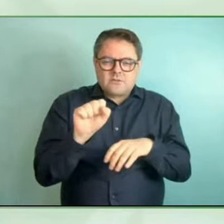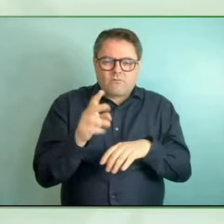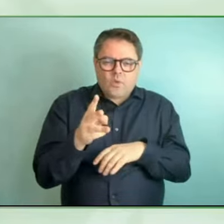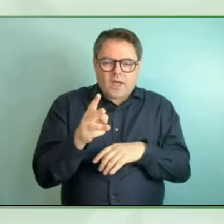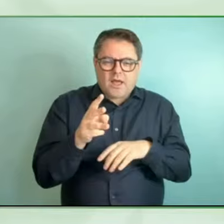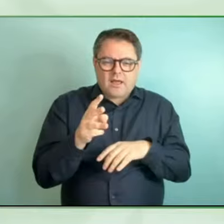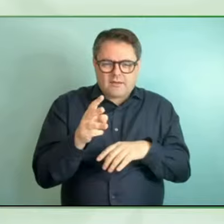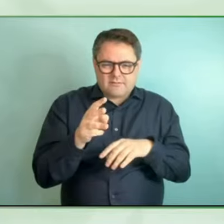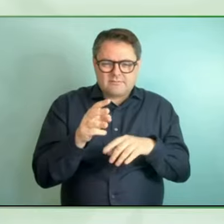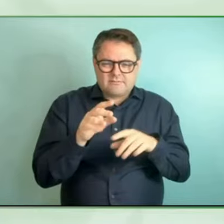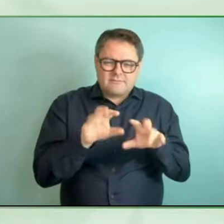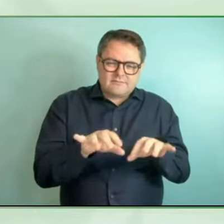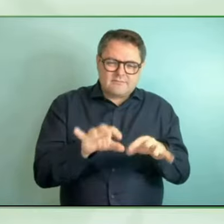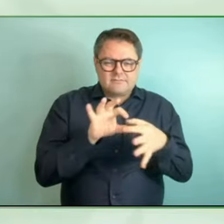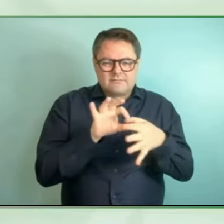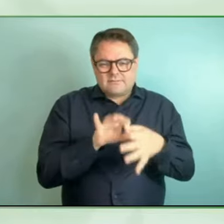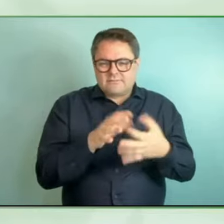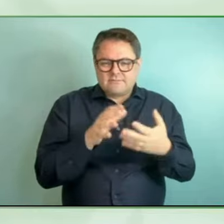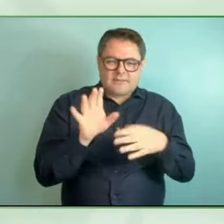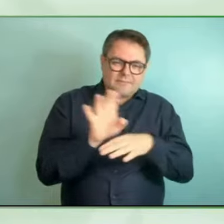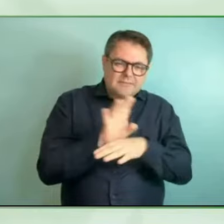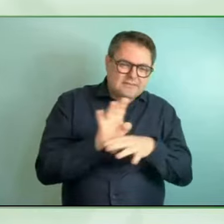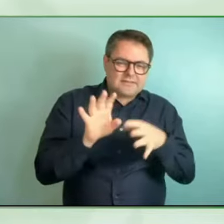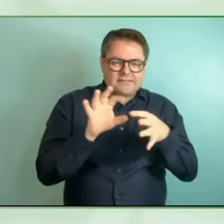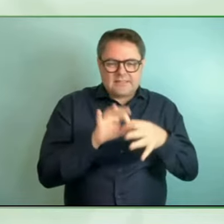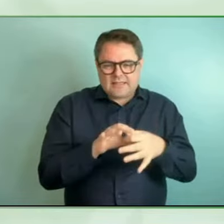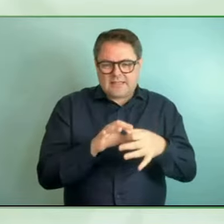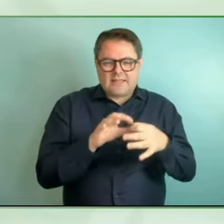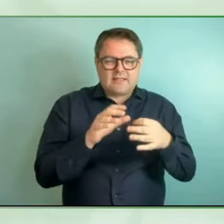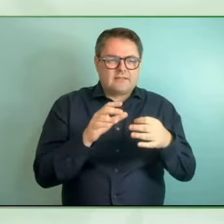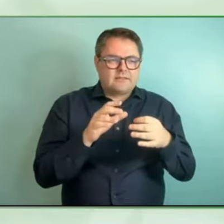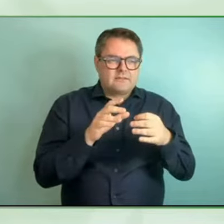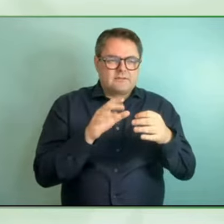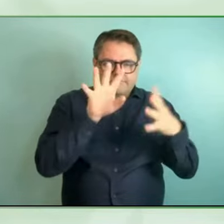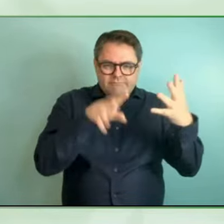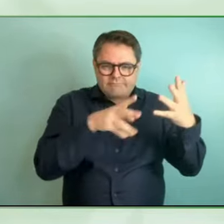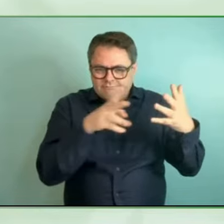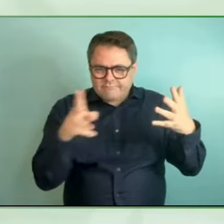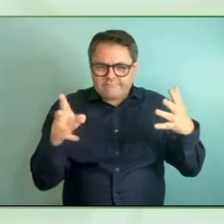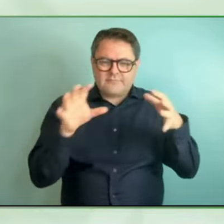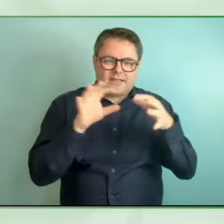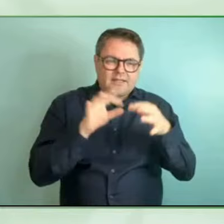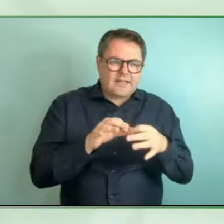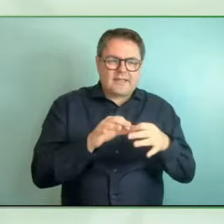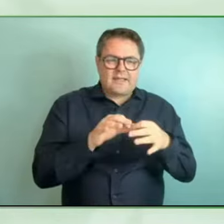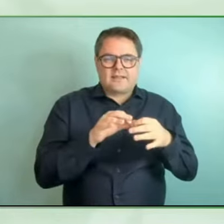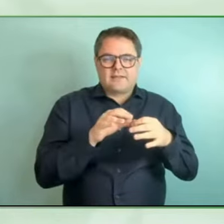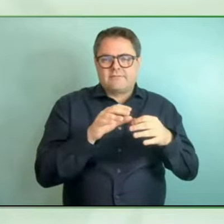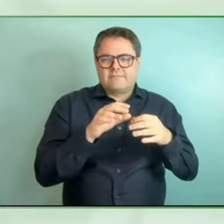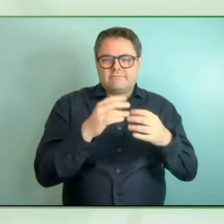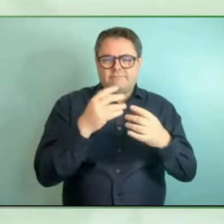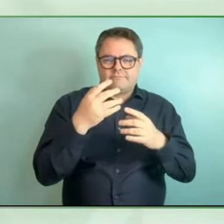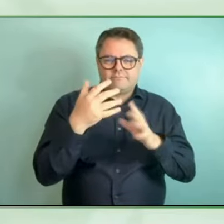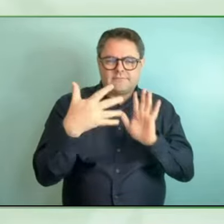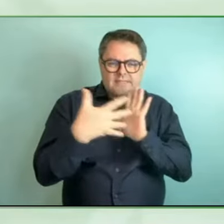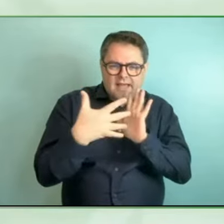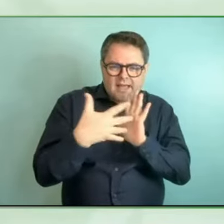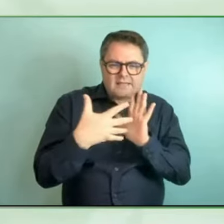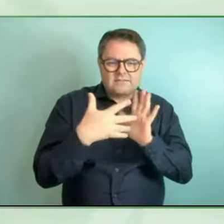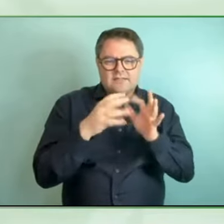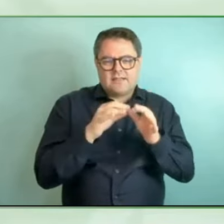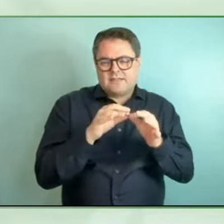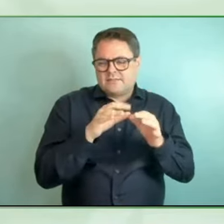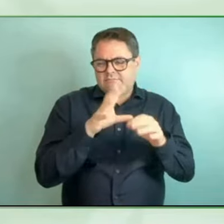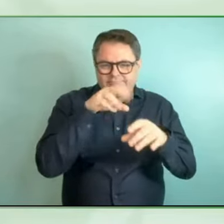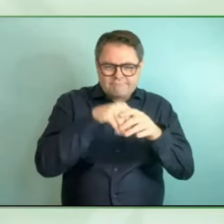to access their planning, notes, evaluations, their contents, the